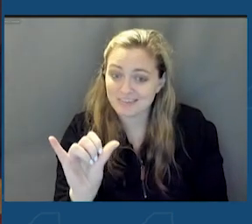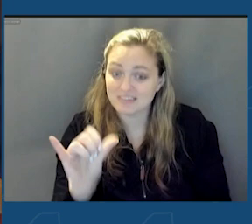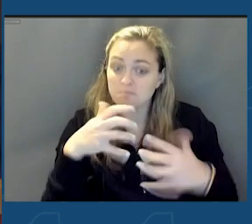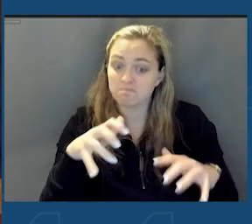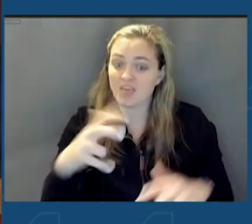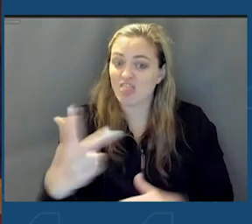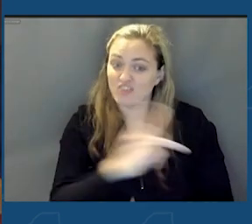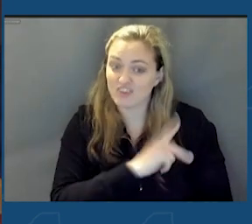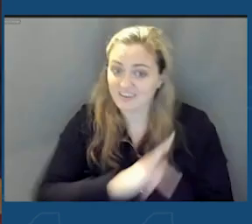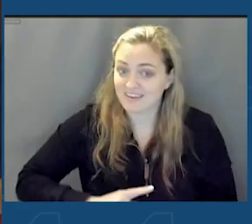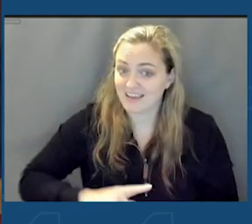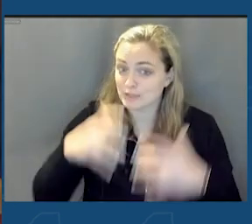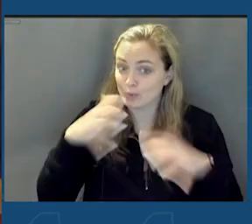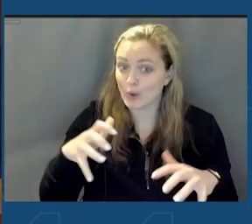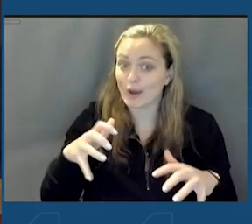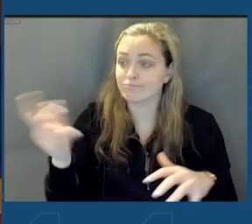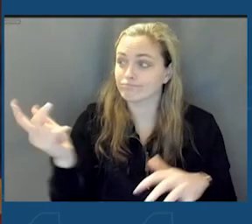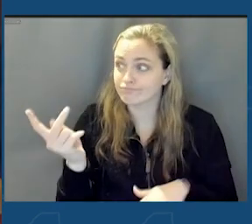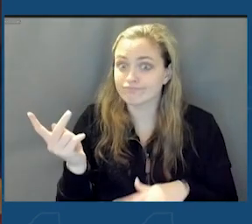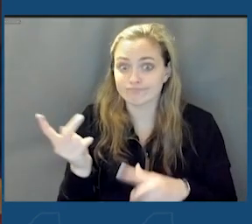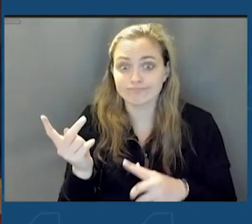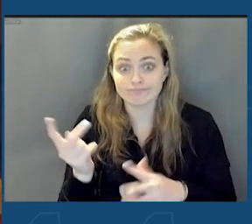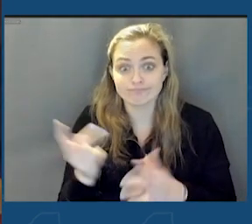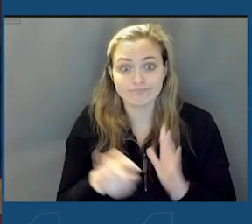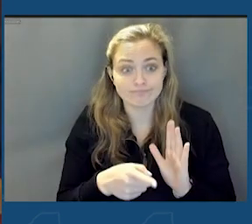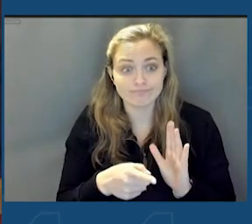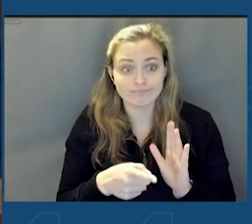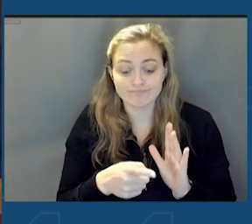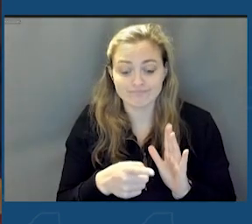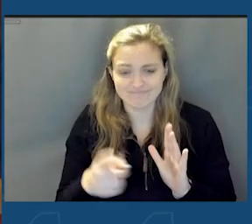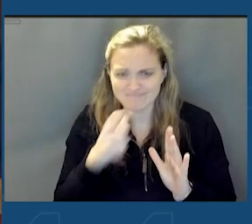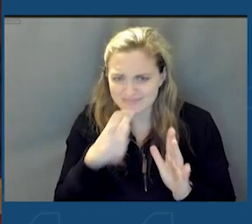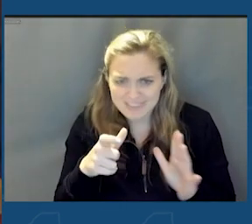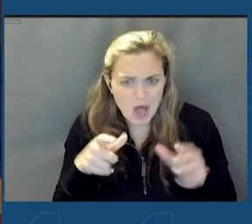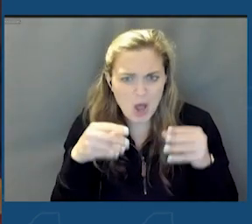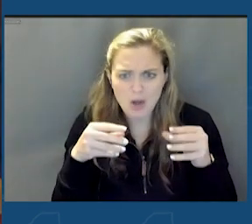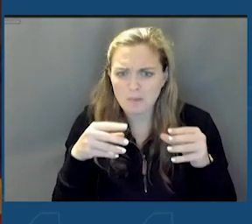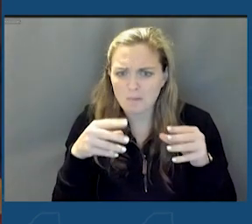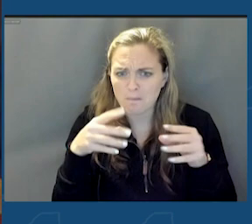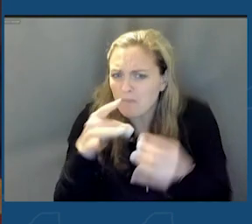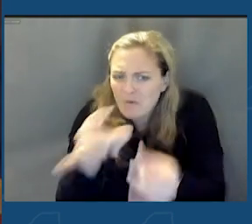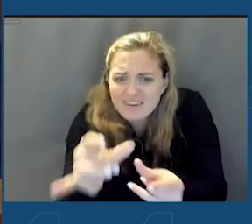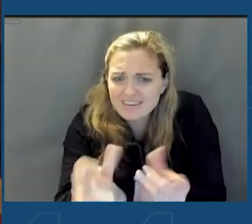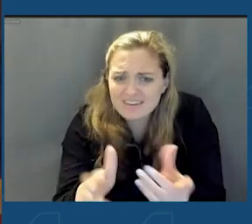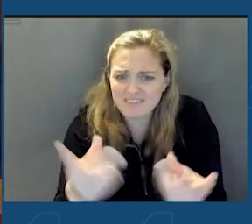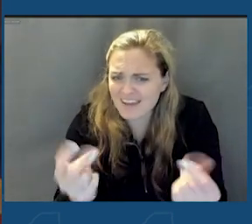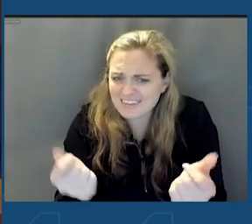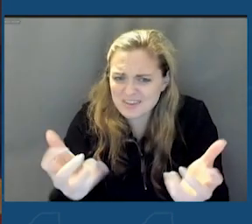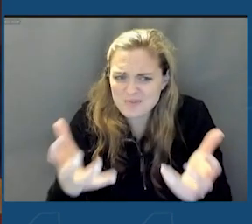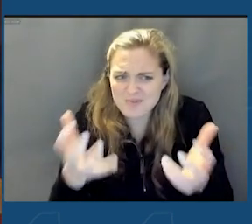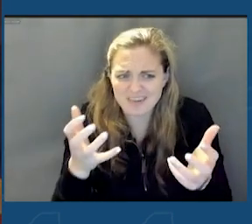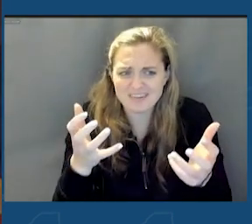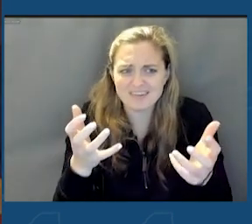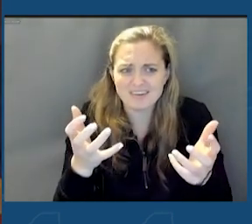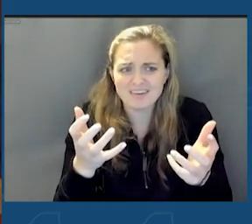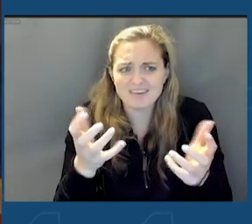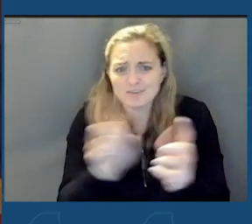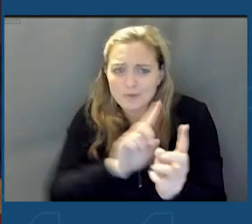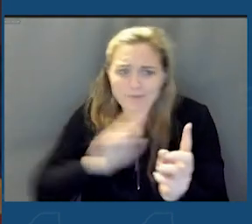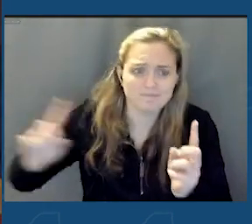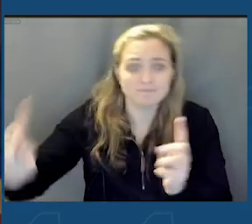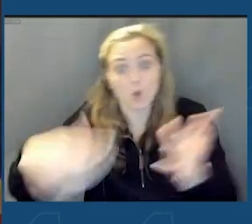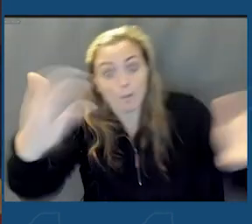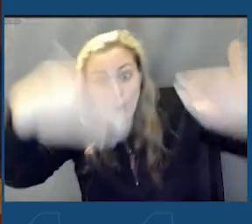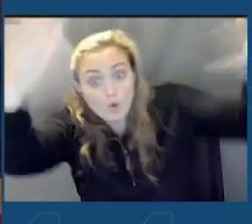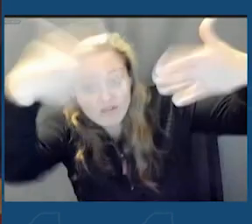parades, and somehow the Three Kings parade just wasn't moving at the pace Eddie wanted it to. So Eddie gets out of line, goes up there, okay, let's move